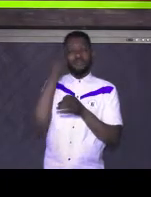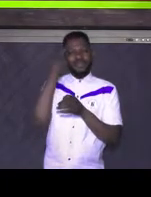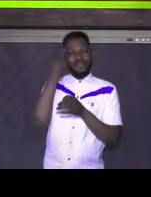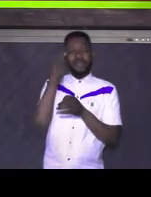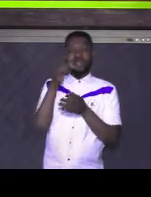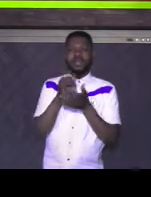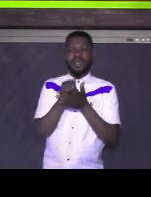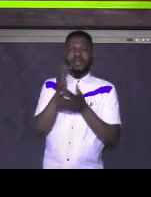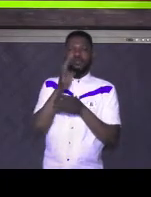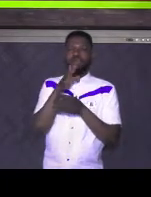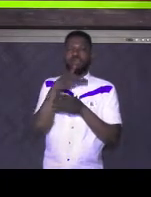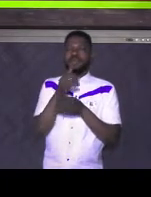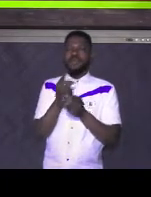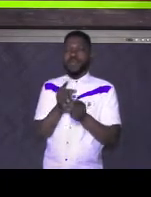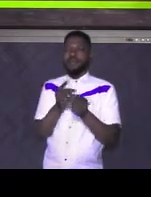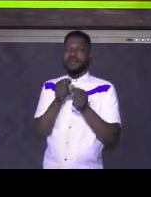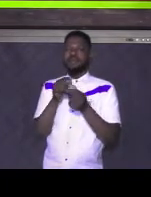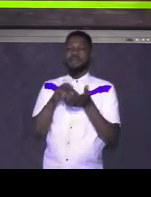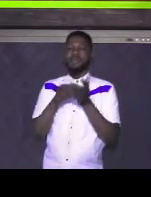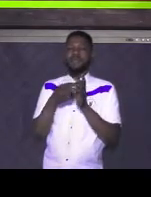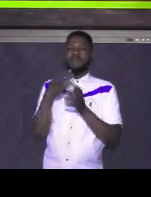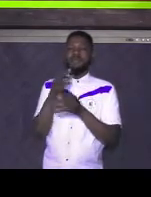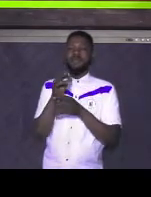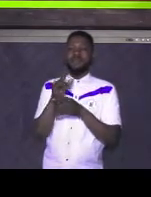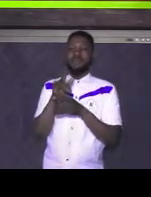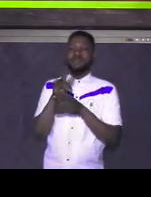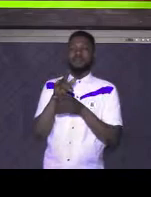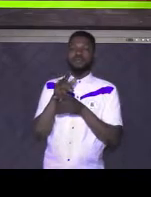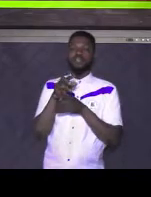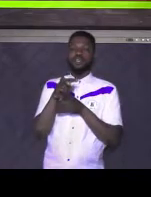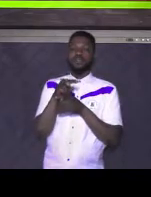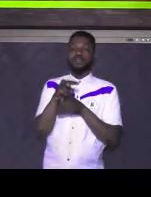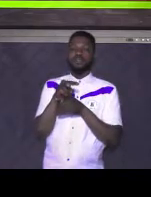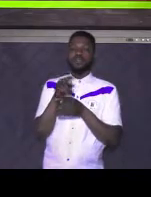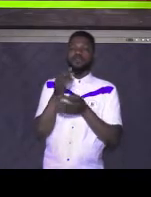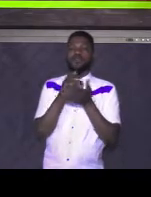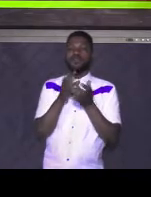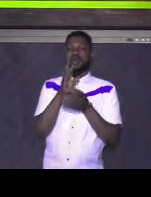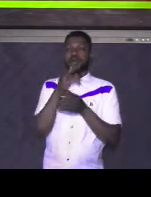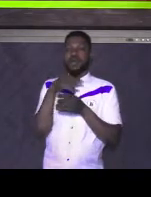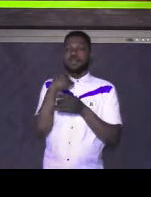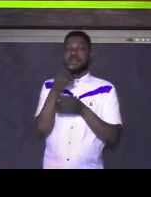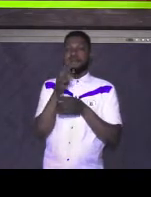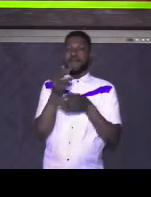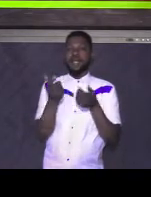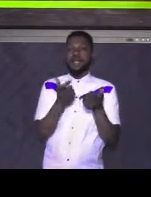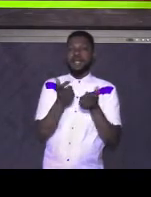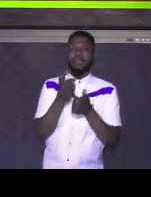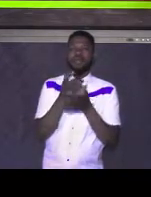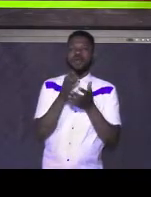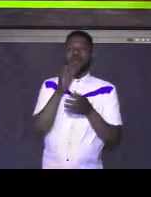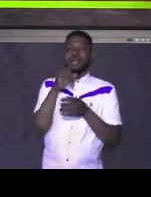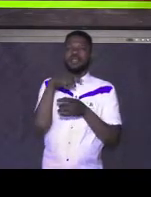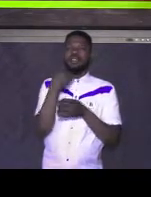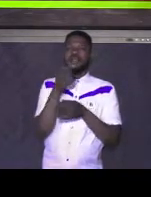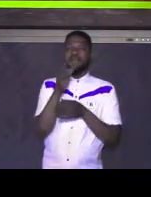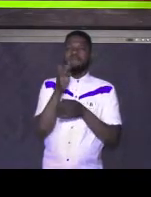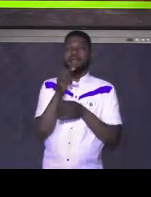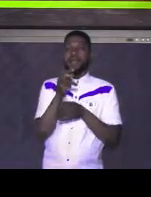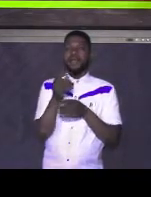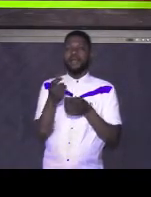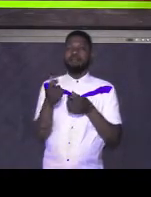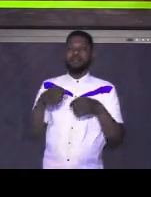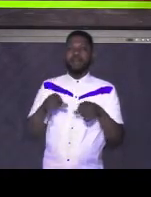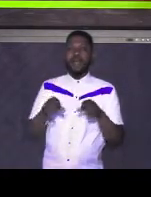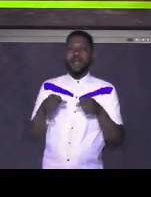What do you just think that would be the fastest means of transportation? Okay, some are saying by car, some are saying